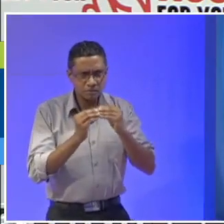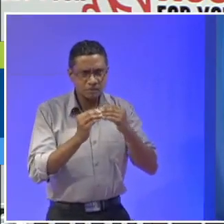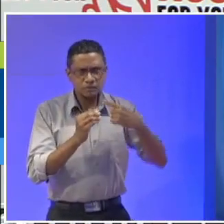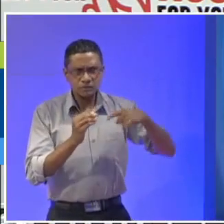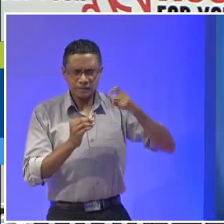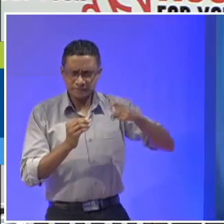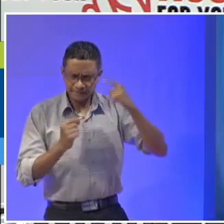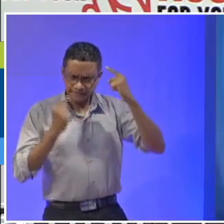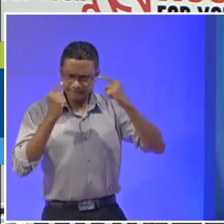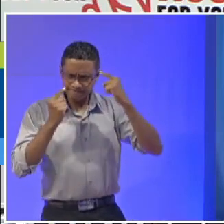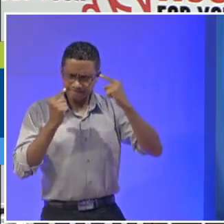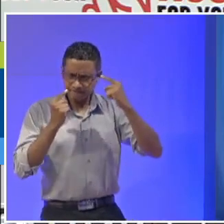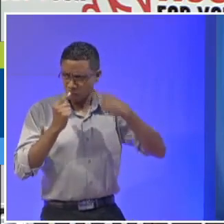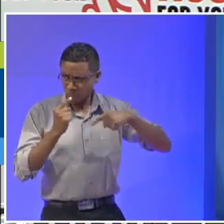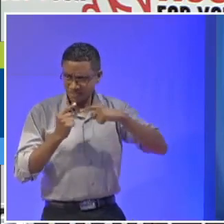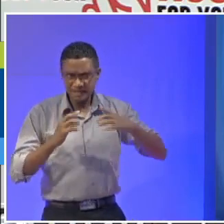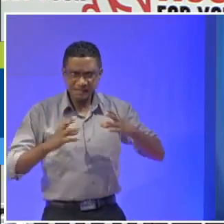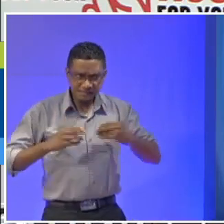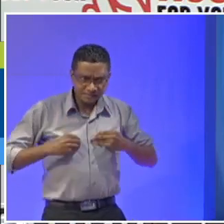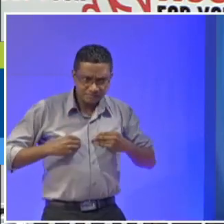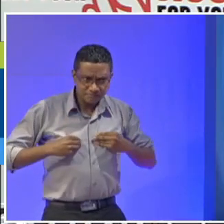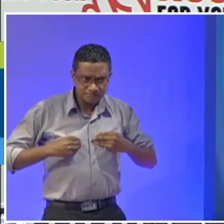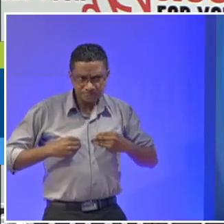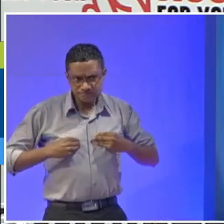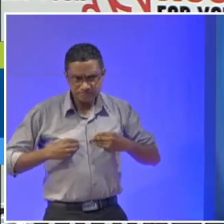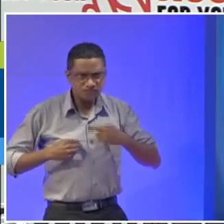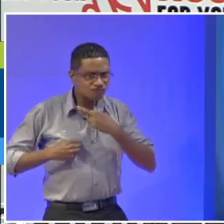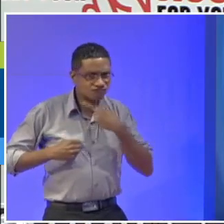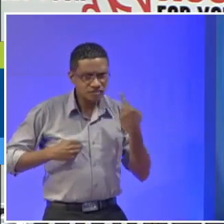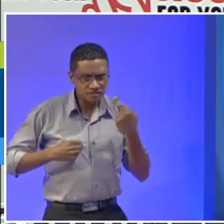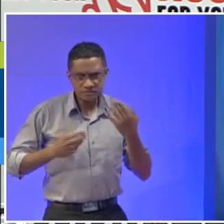we take? And we felt at this time,